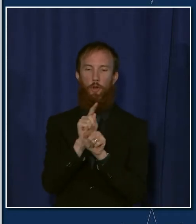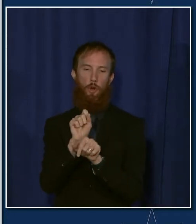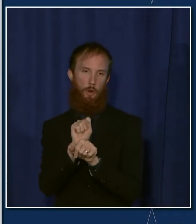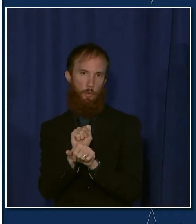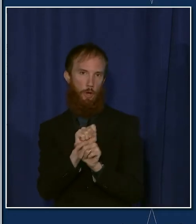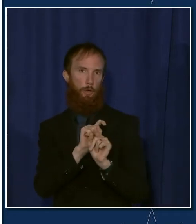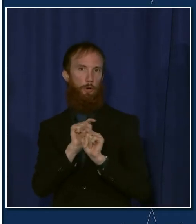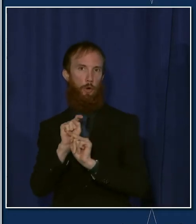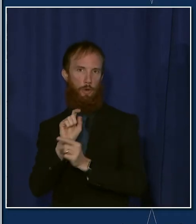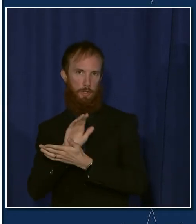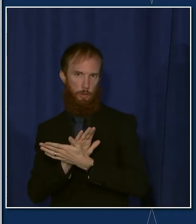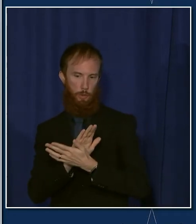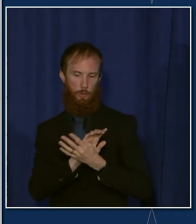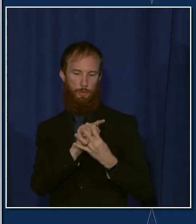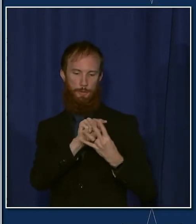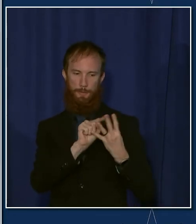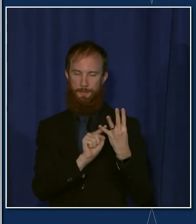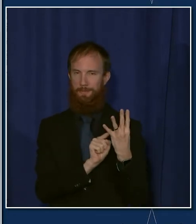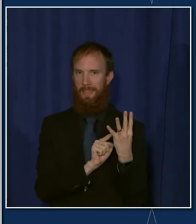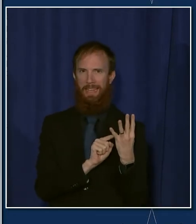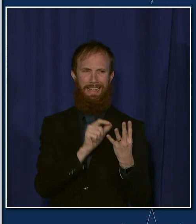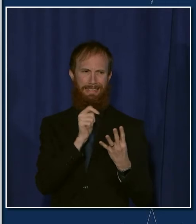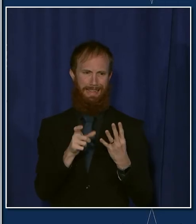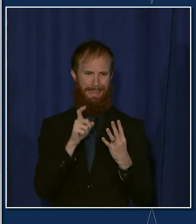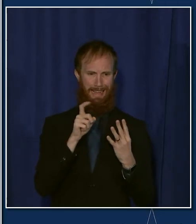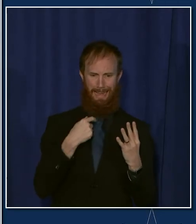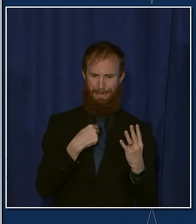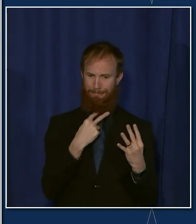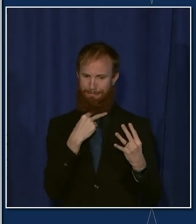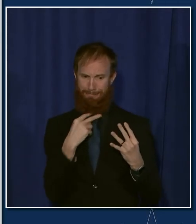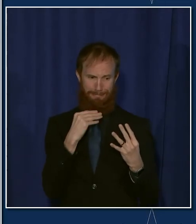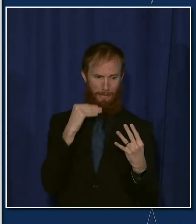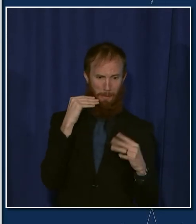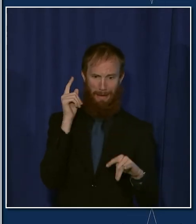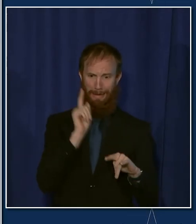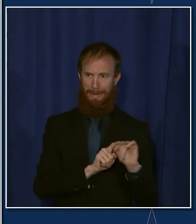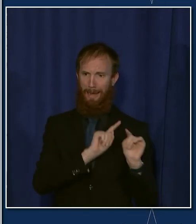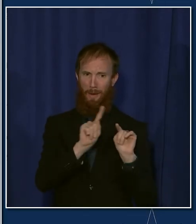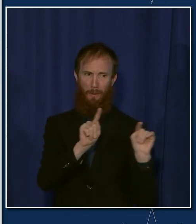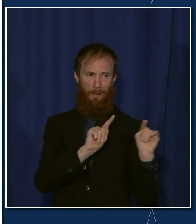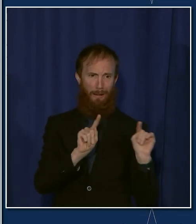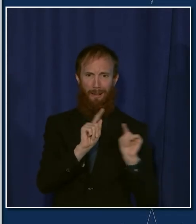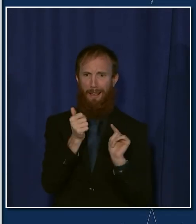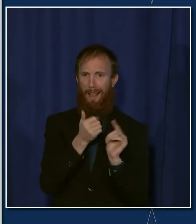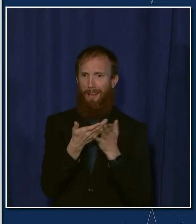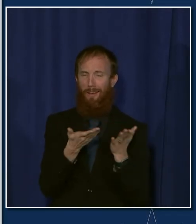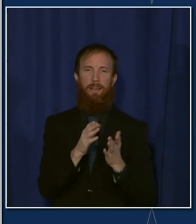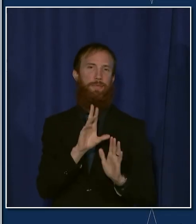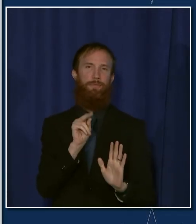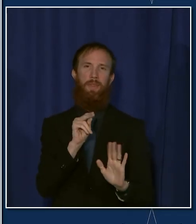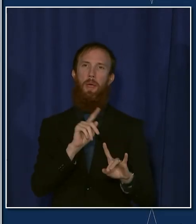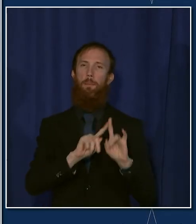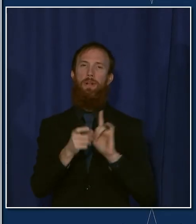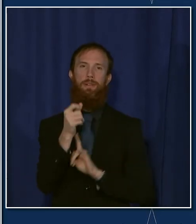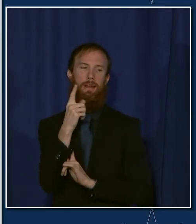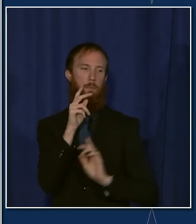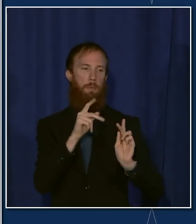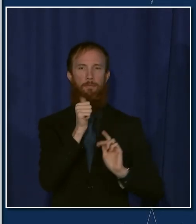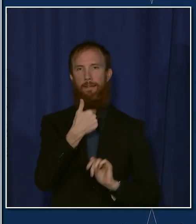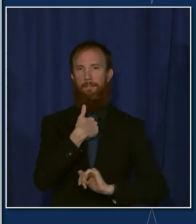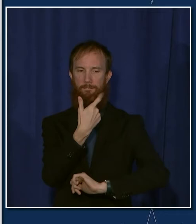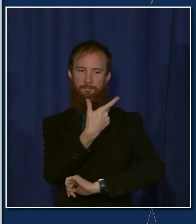So really, it's not about I have to completely lock down, but they're trying to not really allow people who are unvaccinated